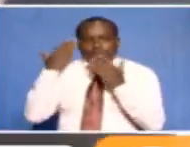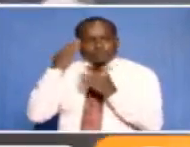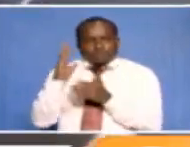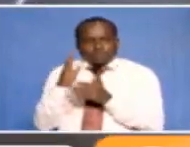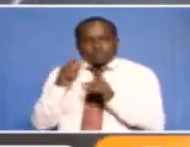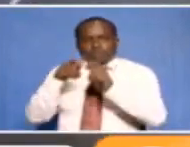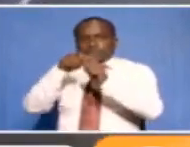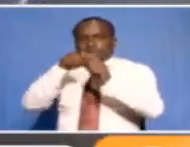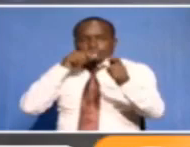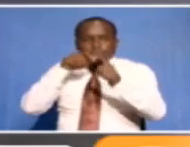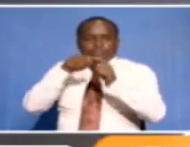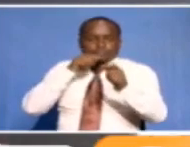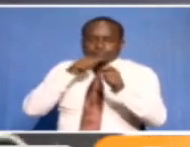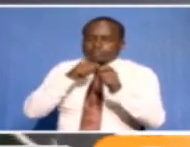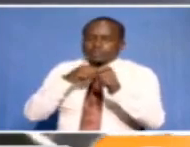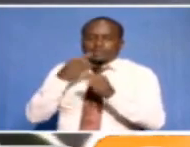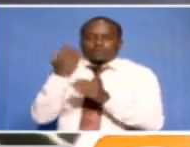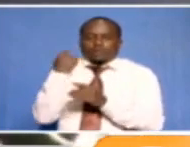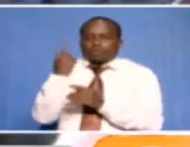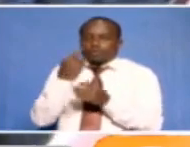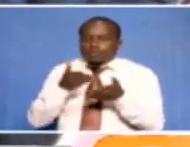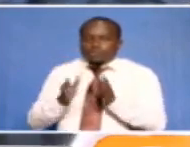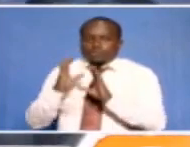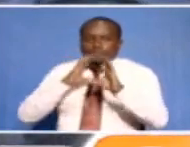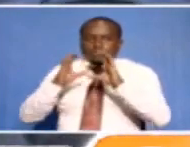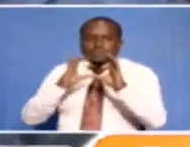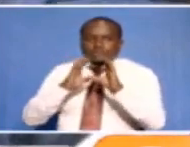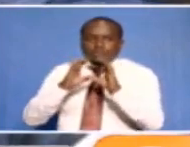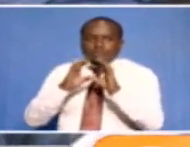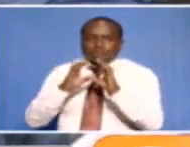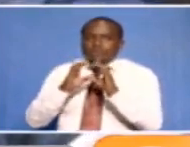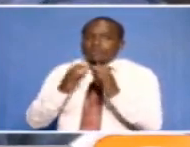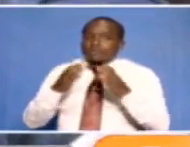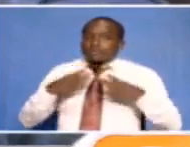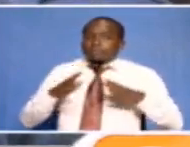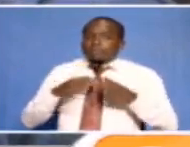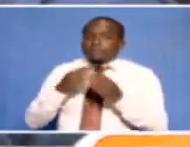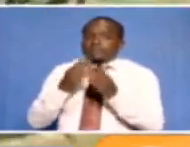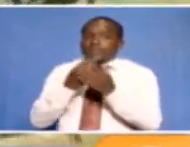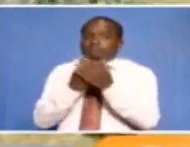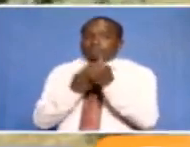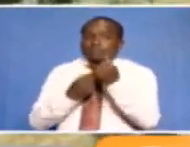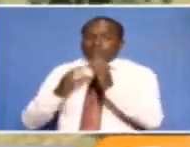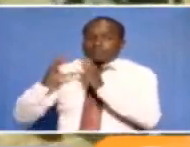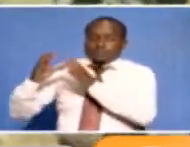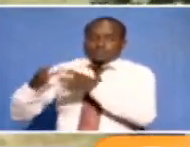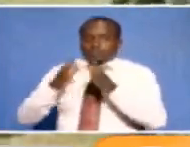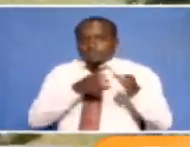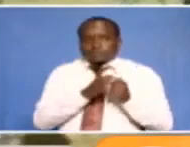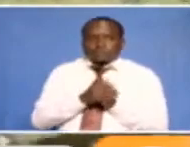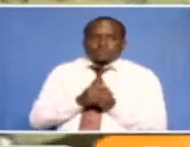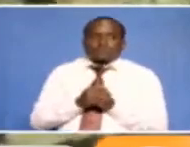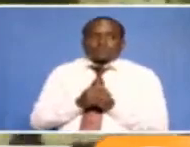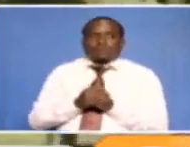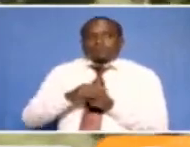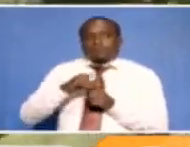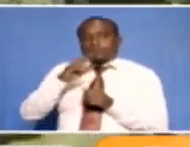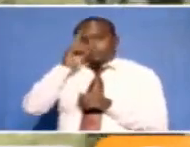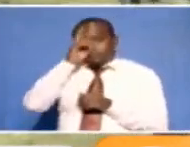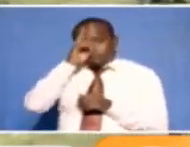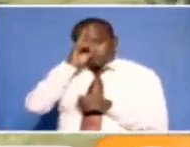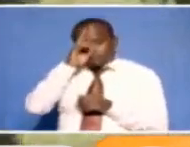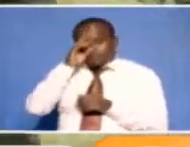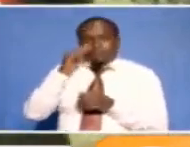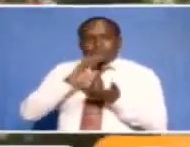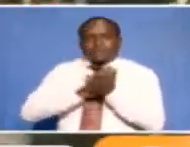only mode of communication, sending an ominous message to those on both sides of the conflict. While men in combat gear have become a more familiar